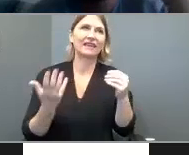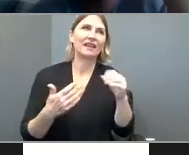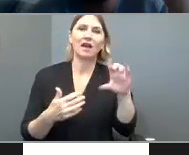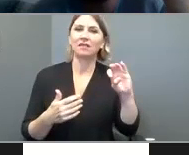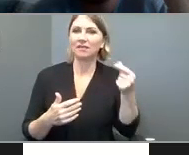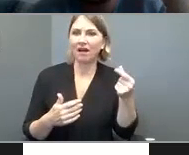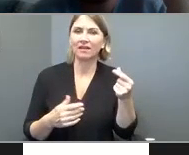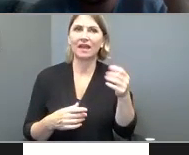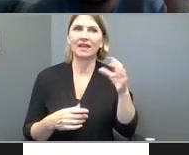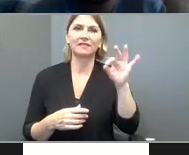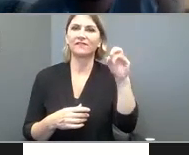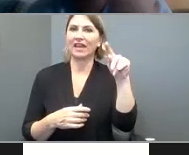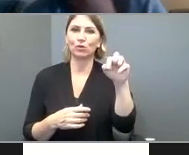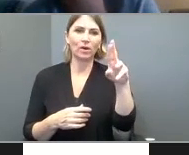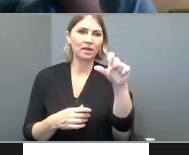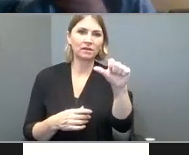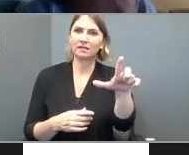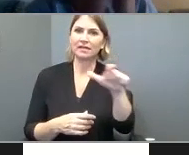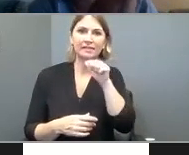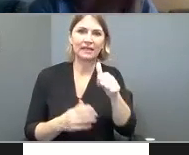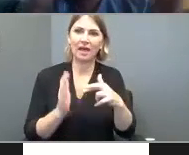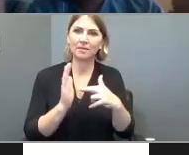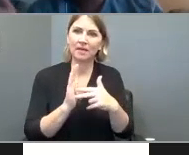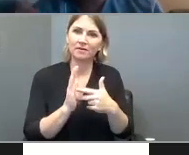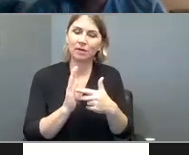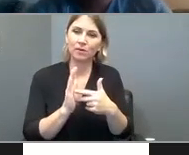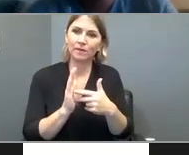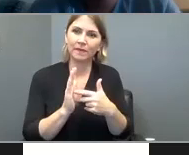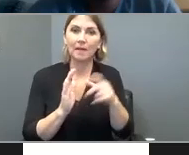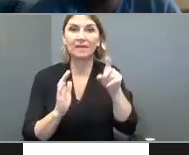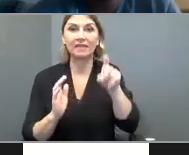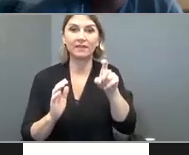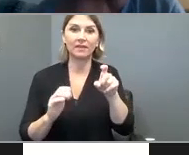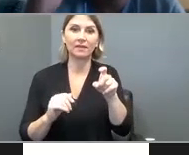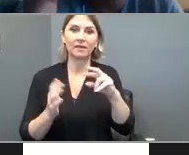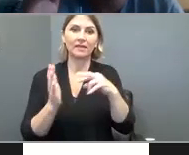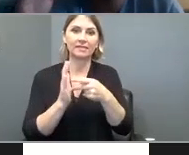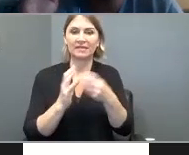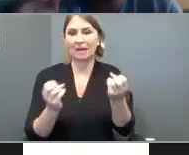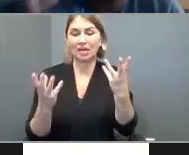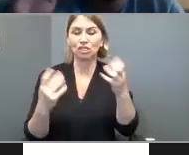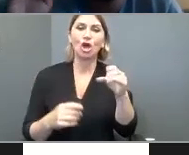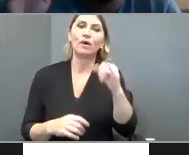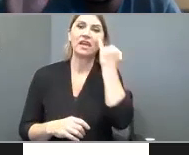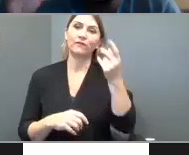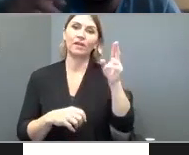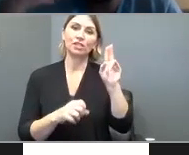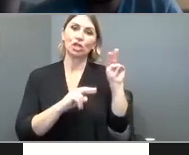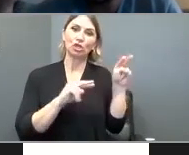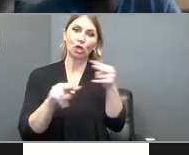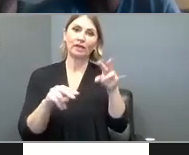factorial does not mean that much in detail unless you get a series. So it is easier if we look at